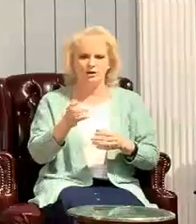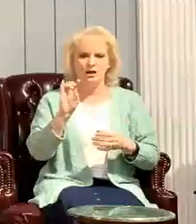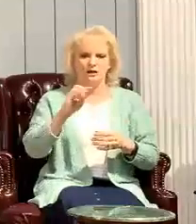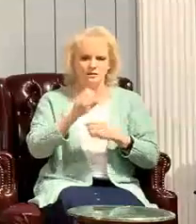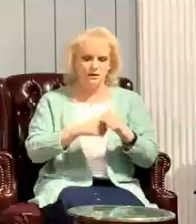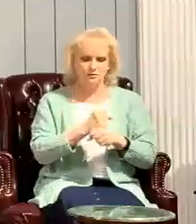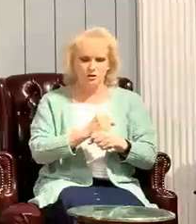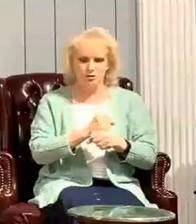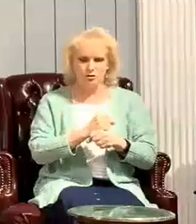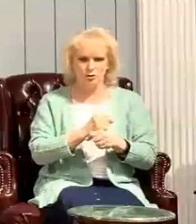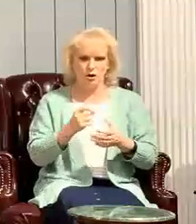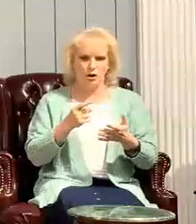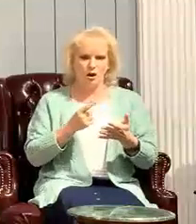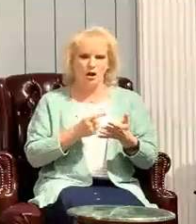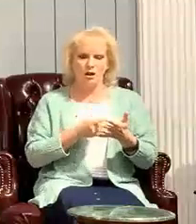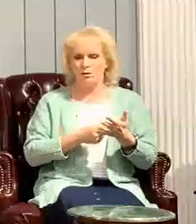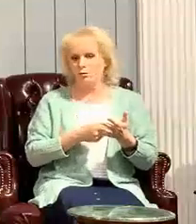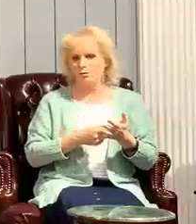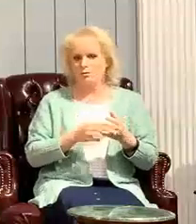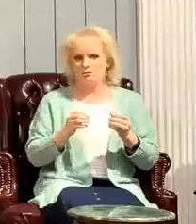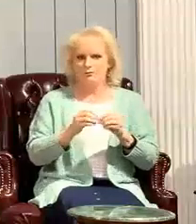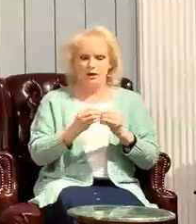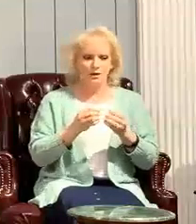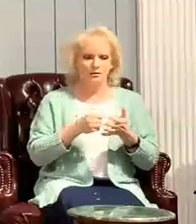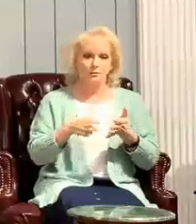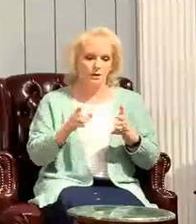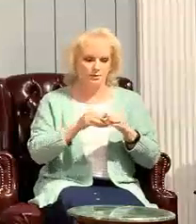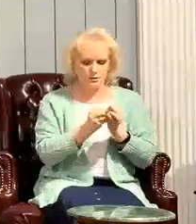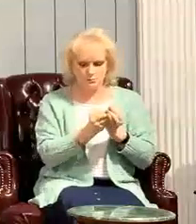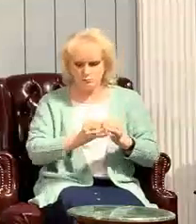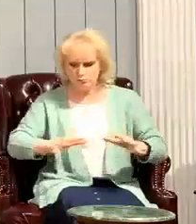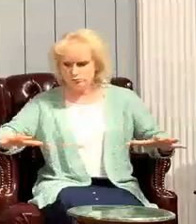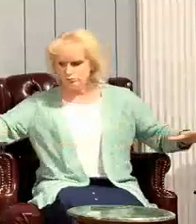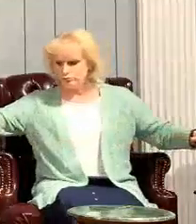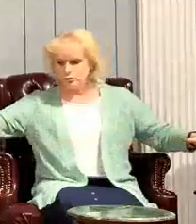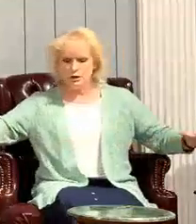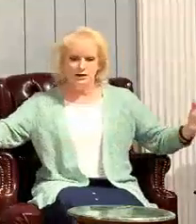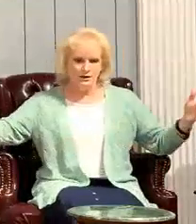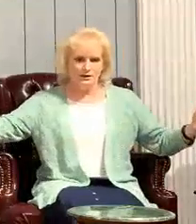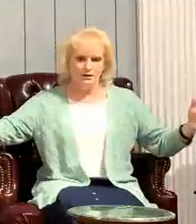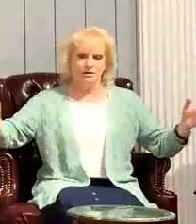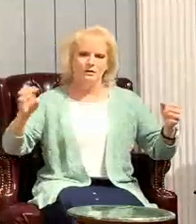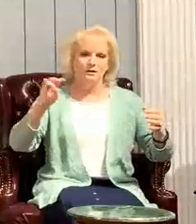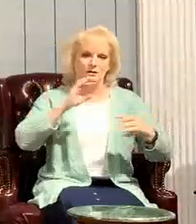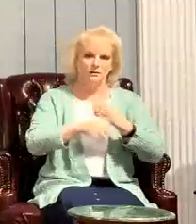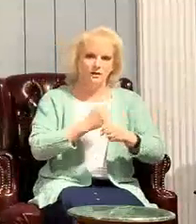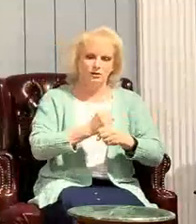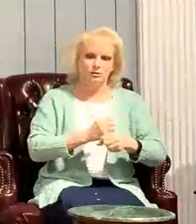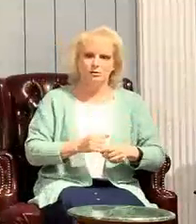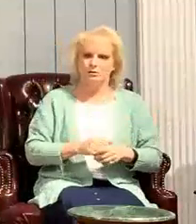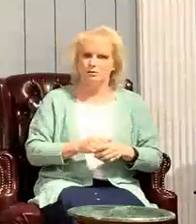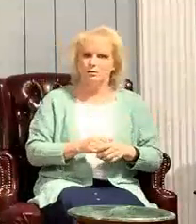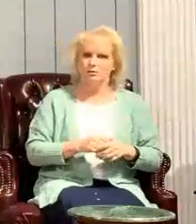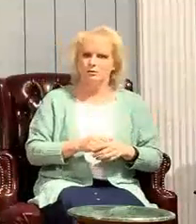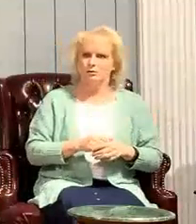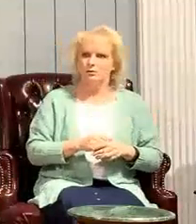the payments over 7 years, and you know that, or and in their case it was you'd spread out the payments over 6 months, you know, if you were coming to the end. It wasn't